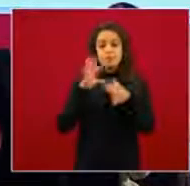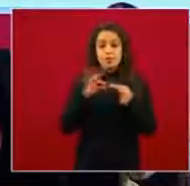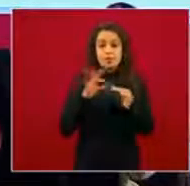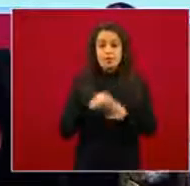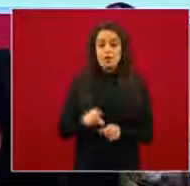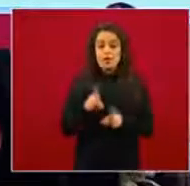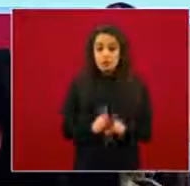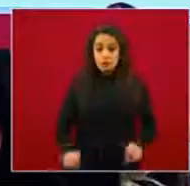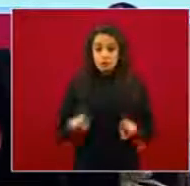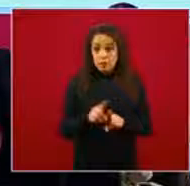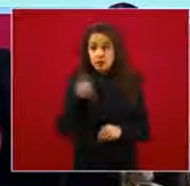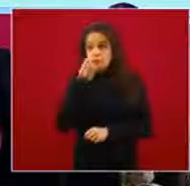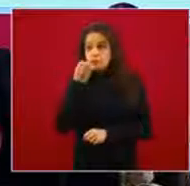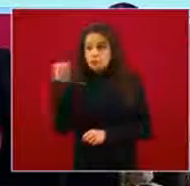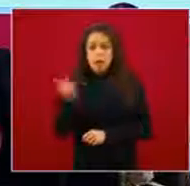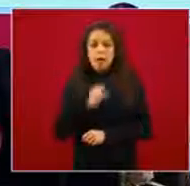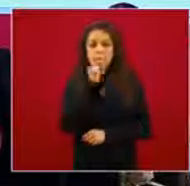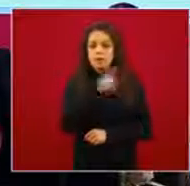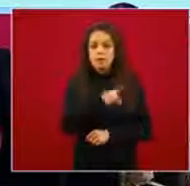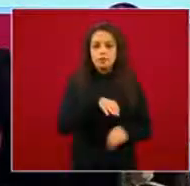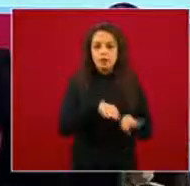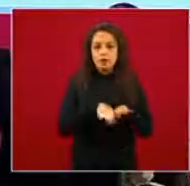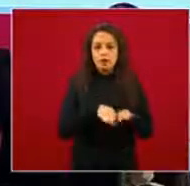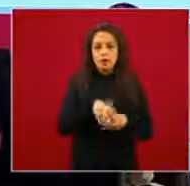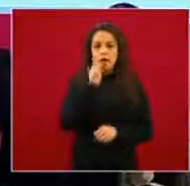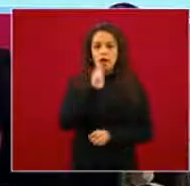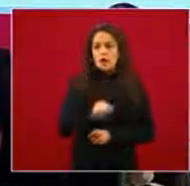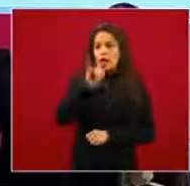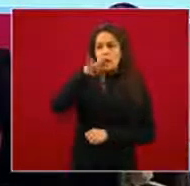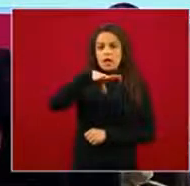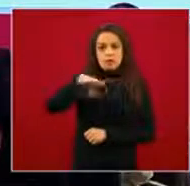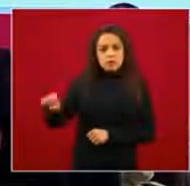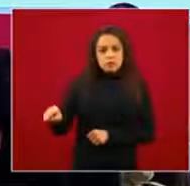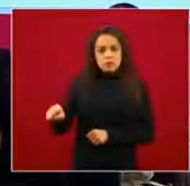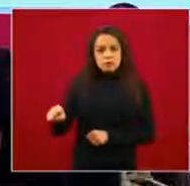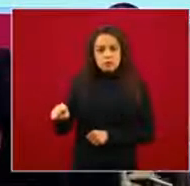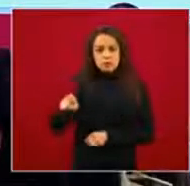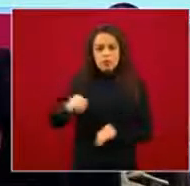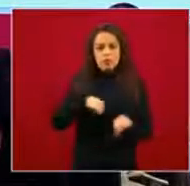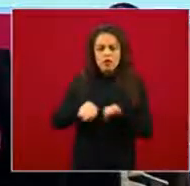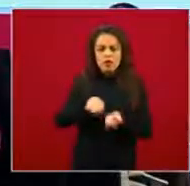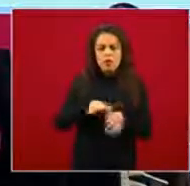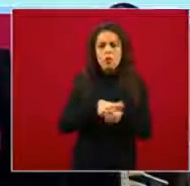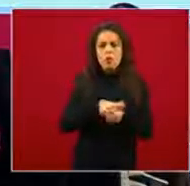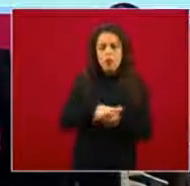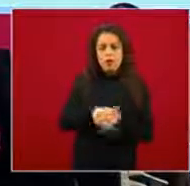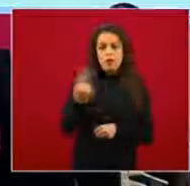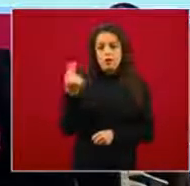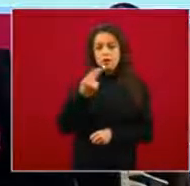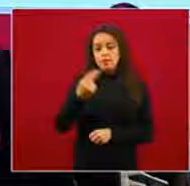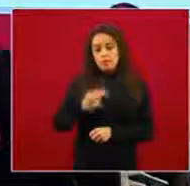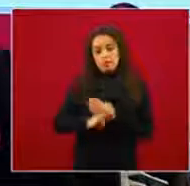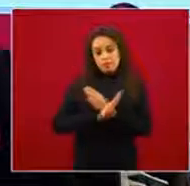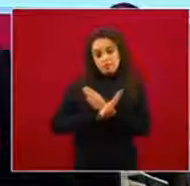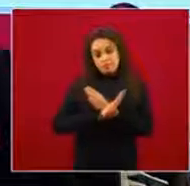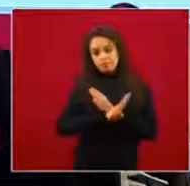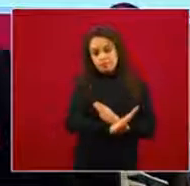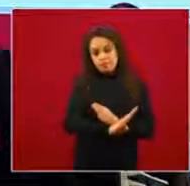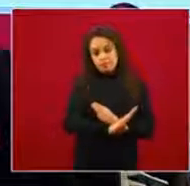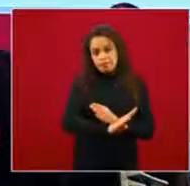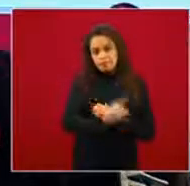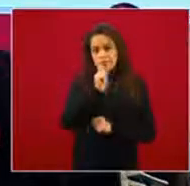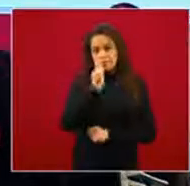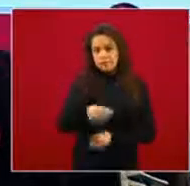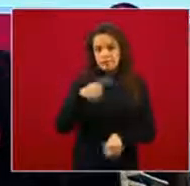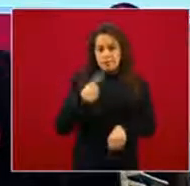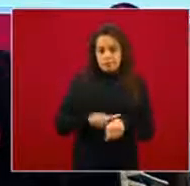way it happens in school and in the workplace, one of the main tasks of the Seguro Social is to prevent disease and protect